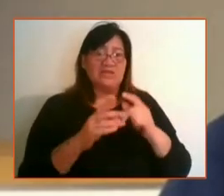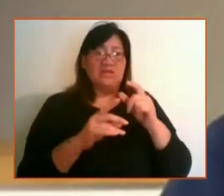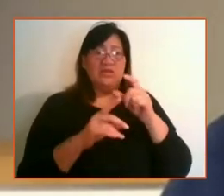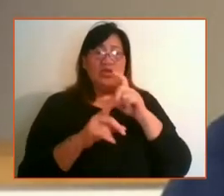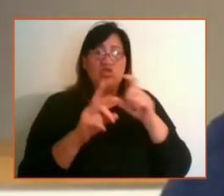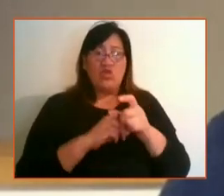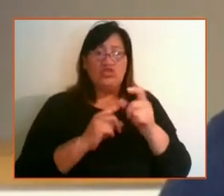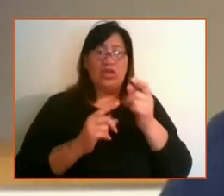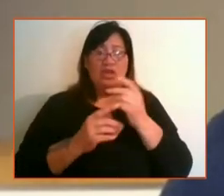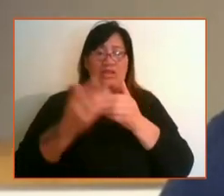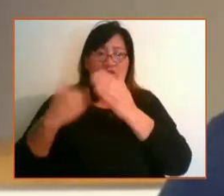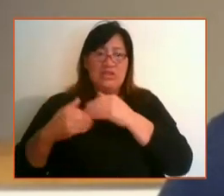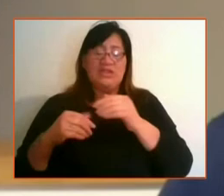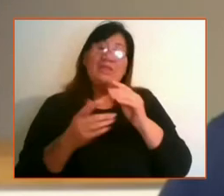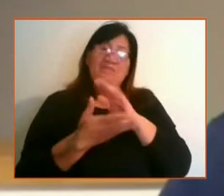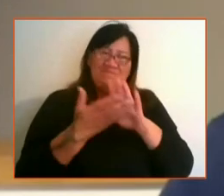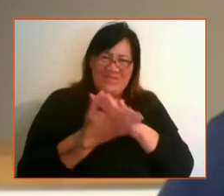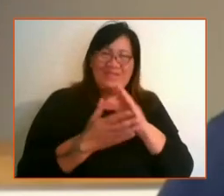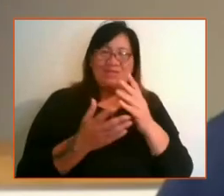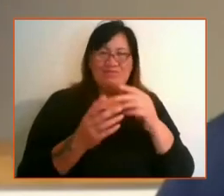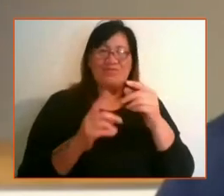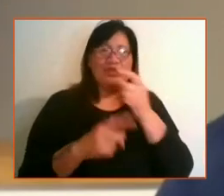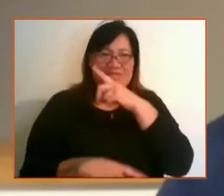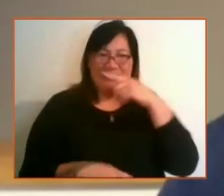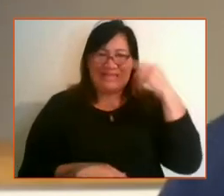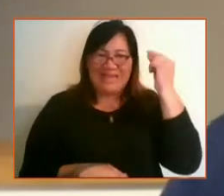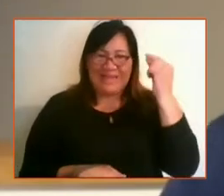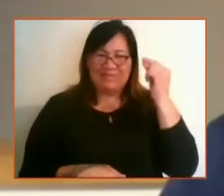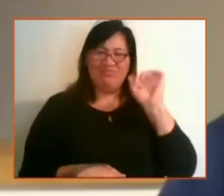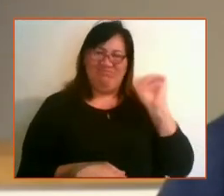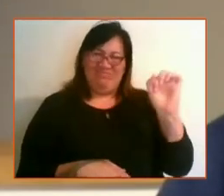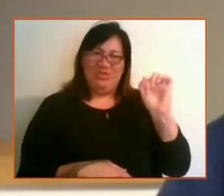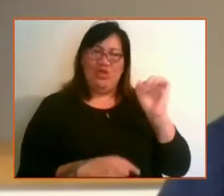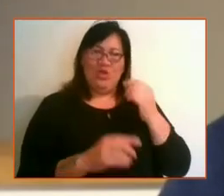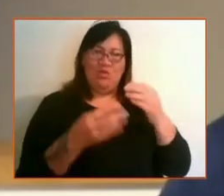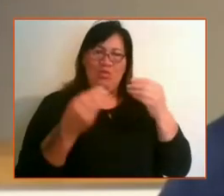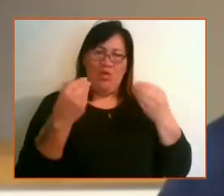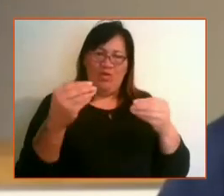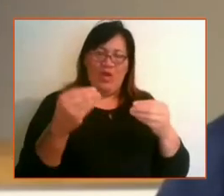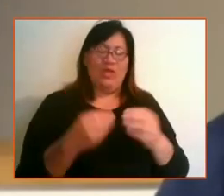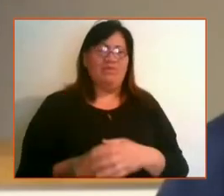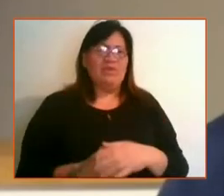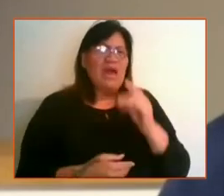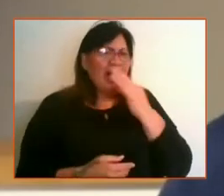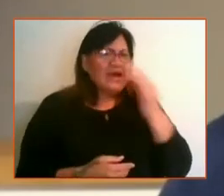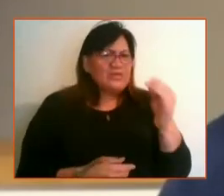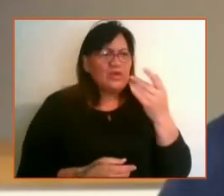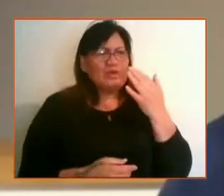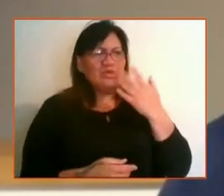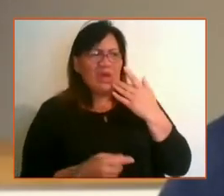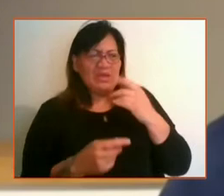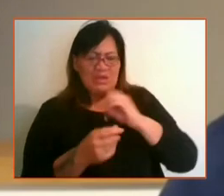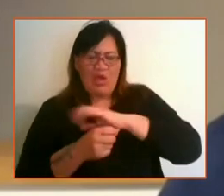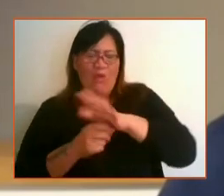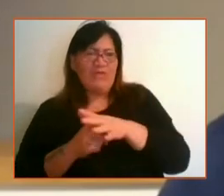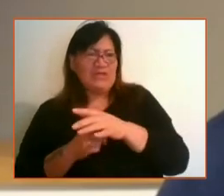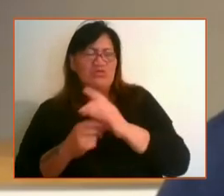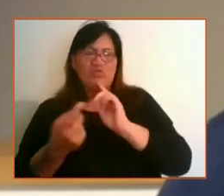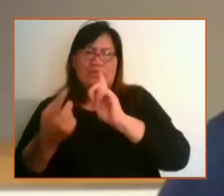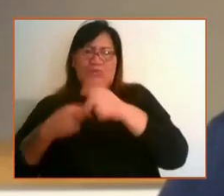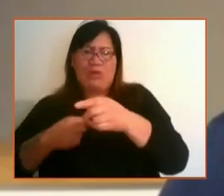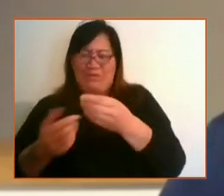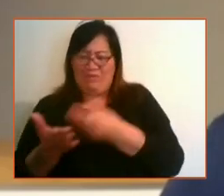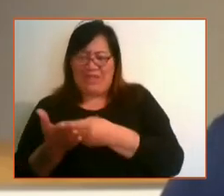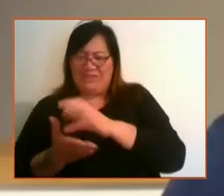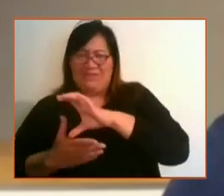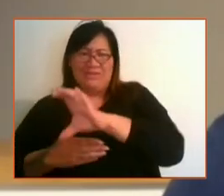Honourable Jacinda Ardern, on what sort of advice she received regarding all the allocations in the COVID Recovery Response Fund. And